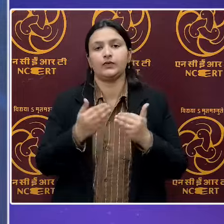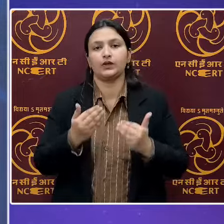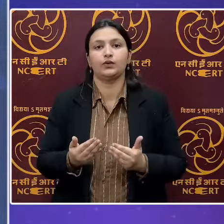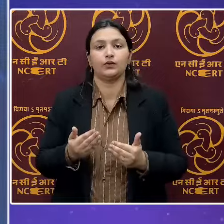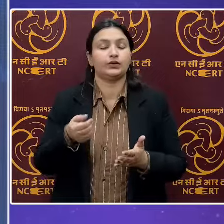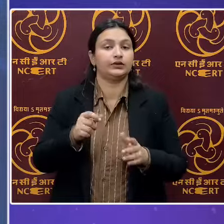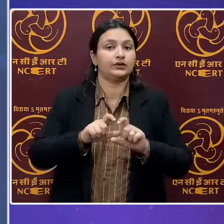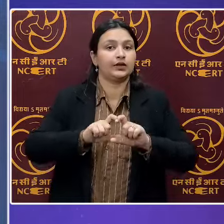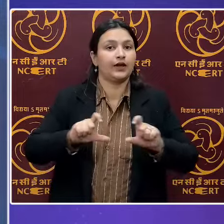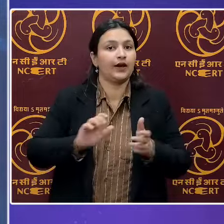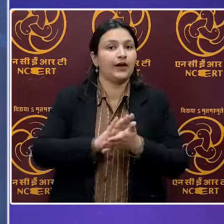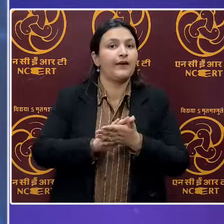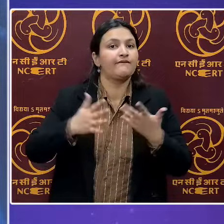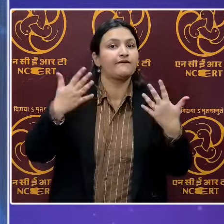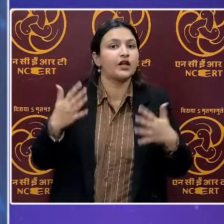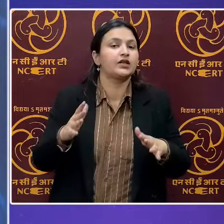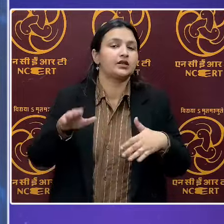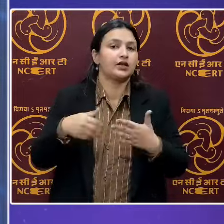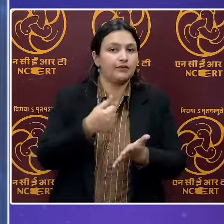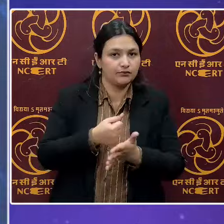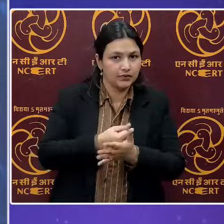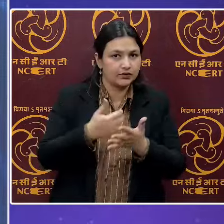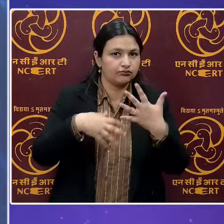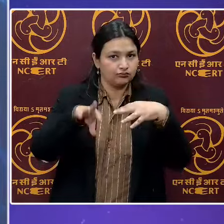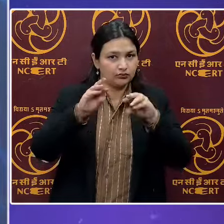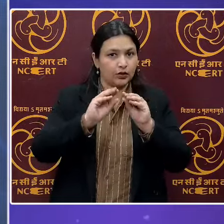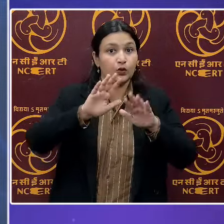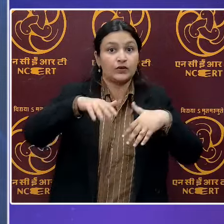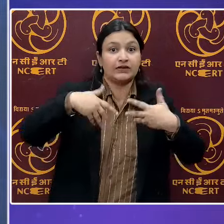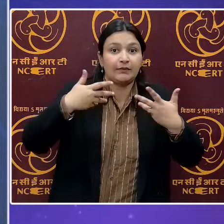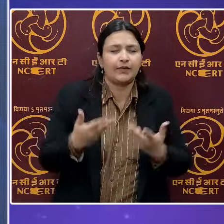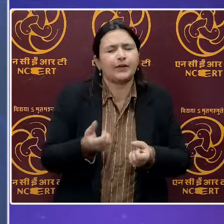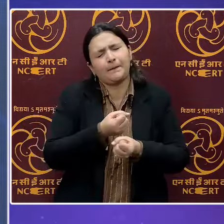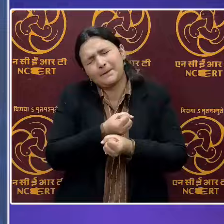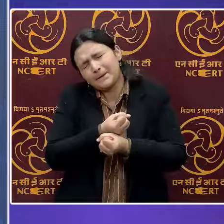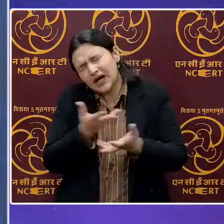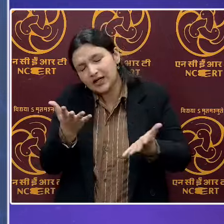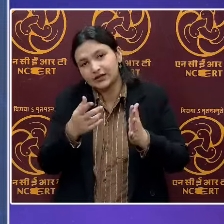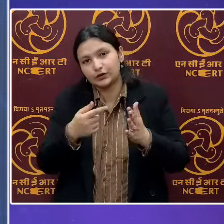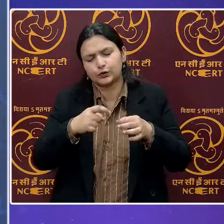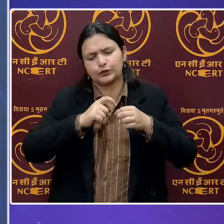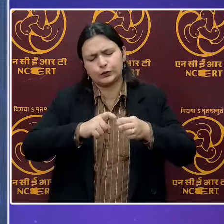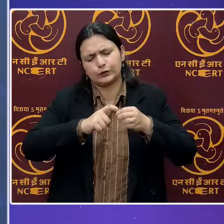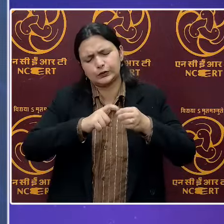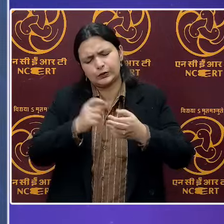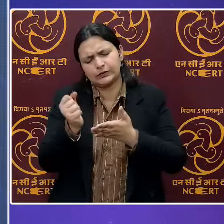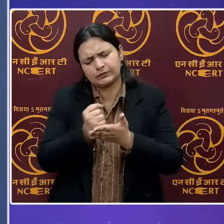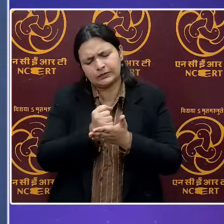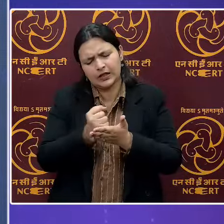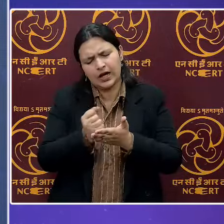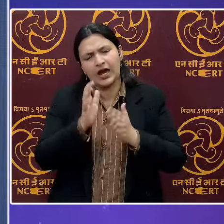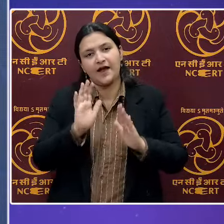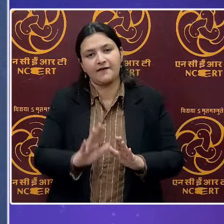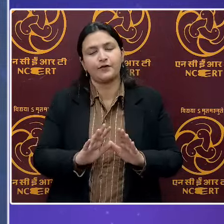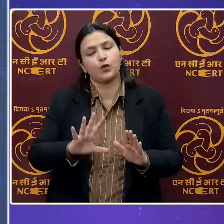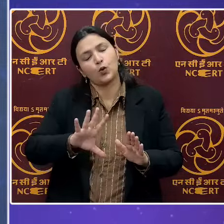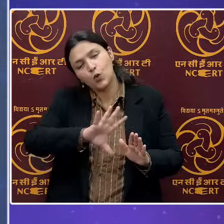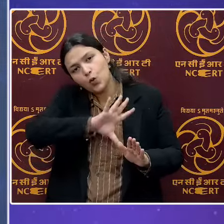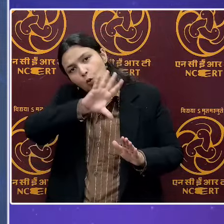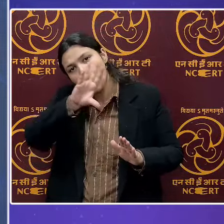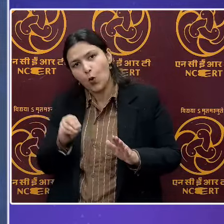basics of this chapter, and then you have to practice lot of numerical. On every problem, on every formula, you